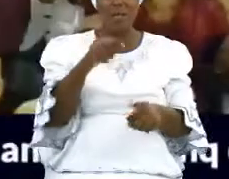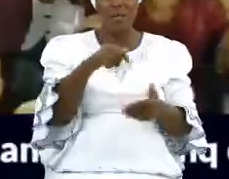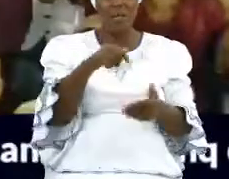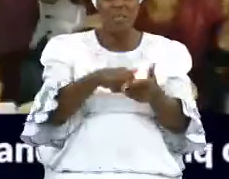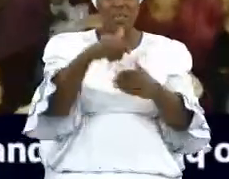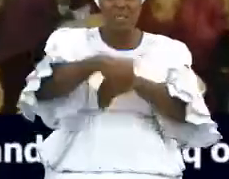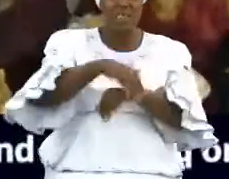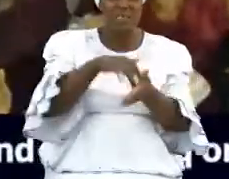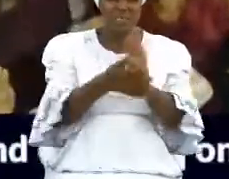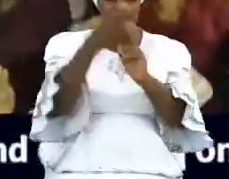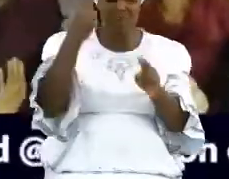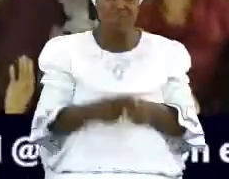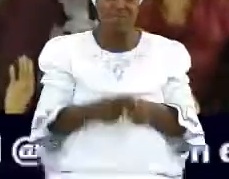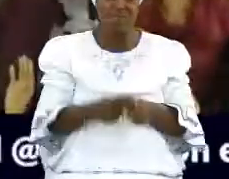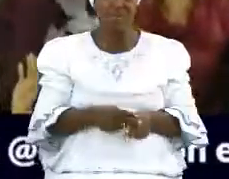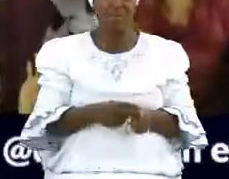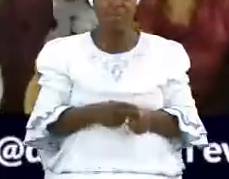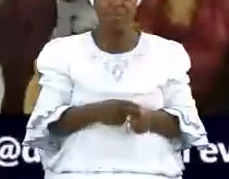Jesus' name.